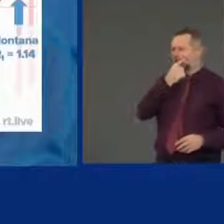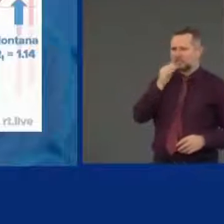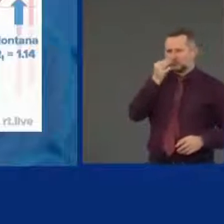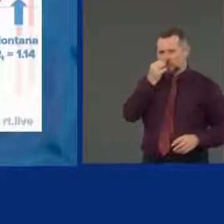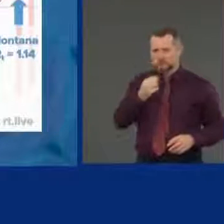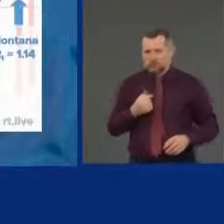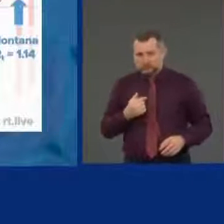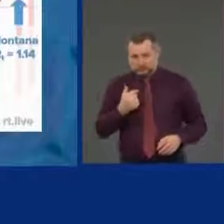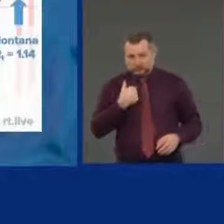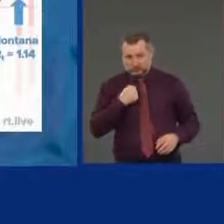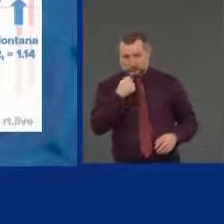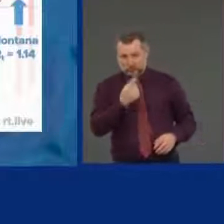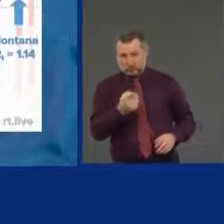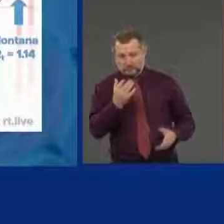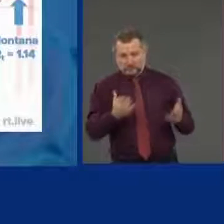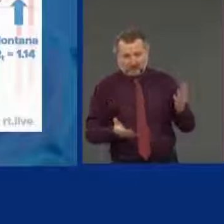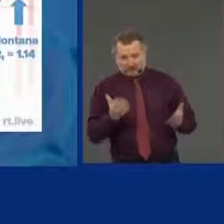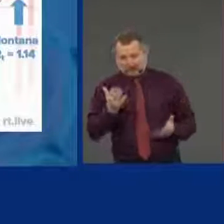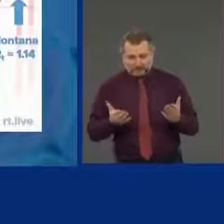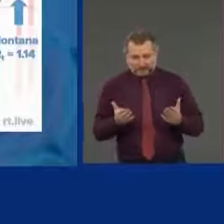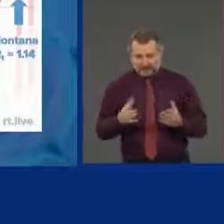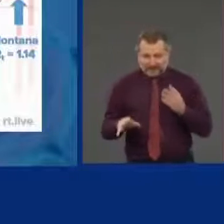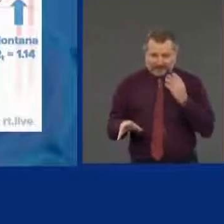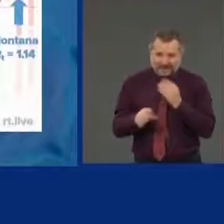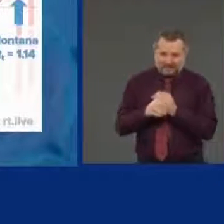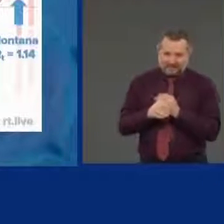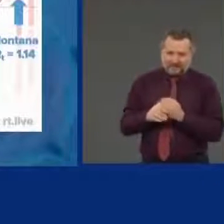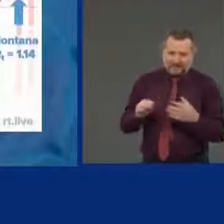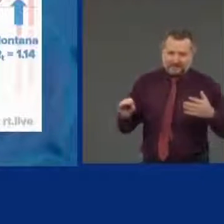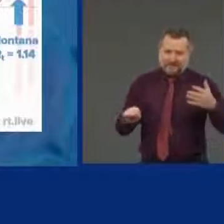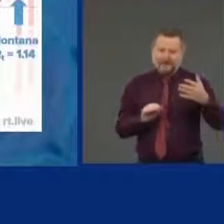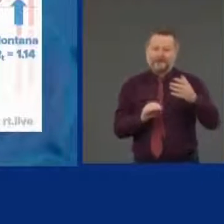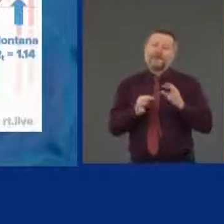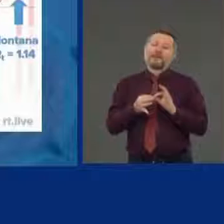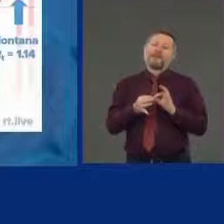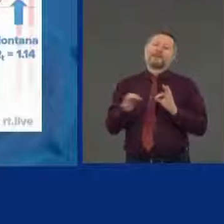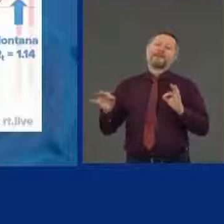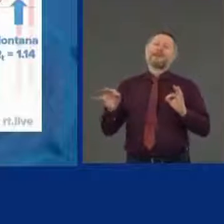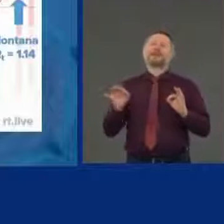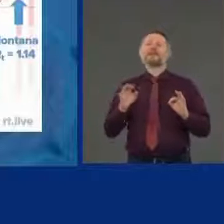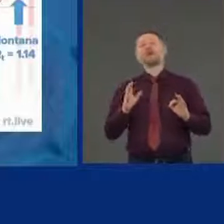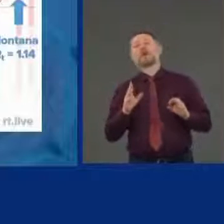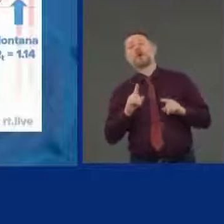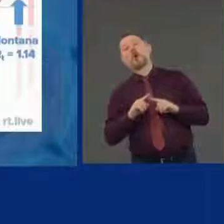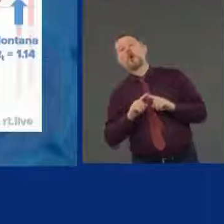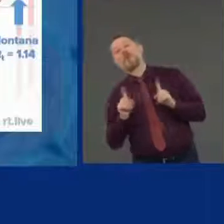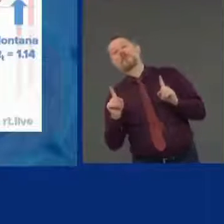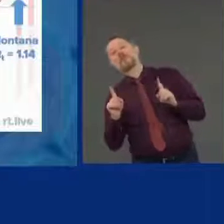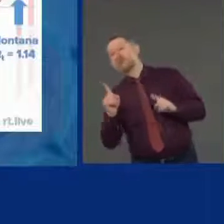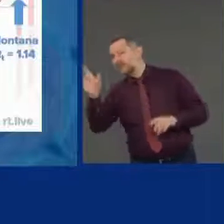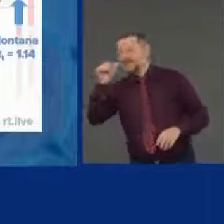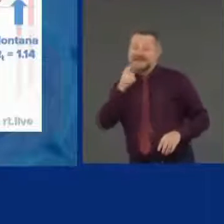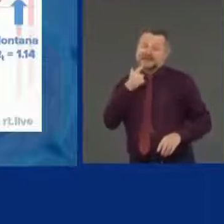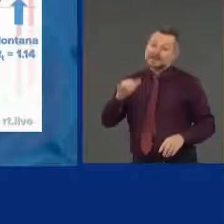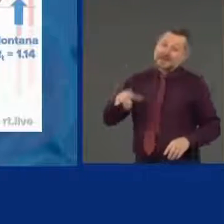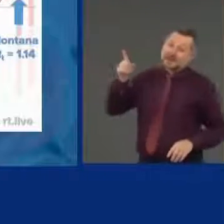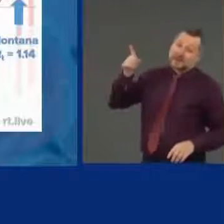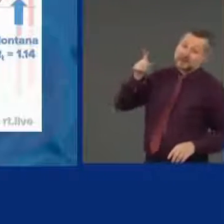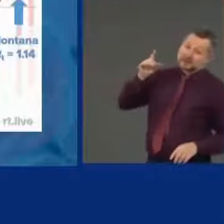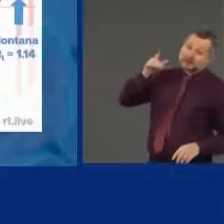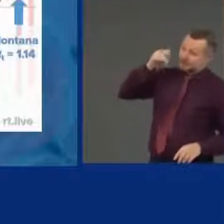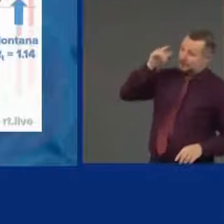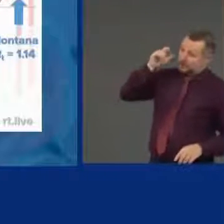want to add a line that says, however, he doesn't, right? So you can